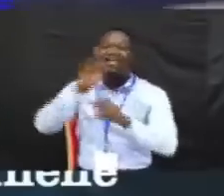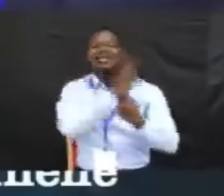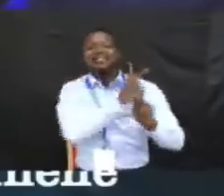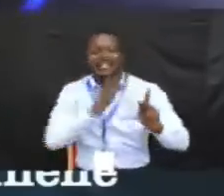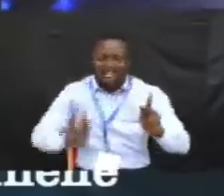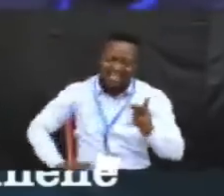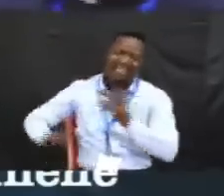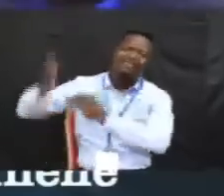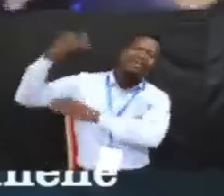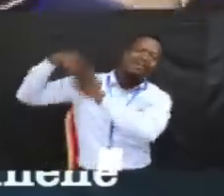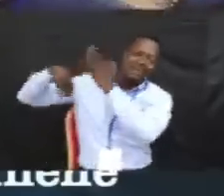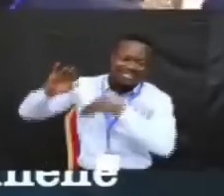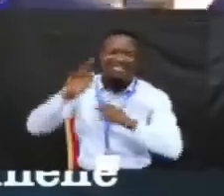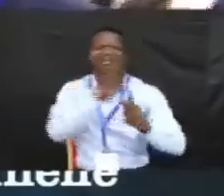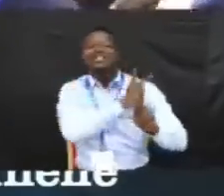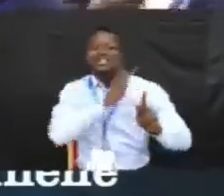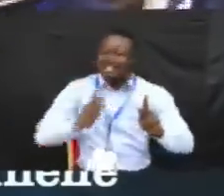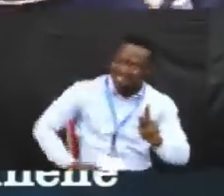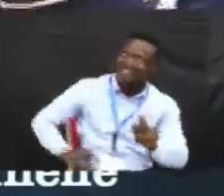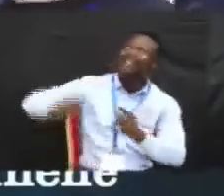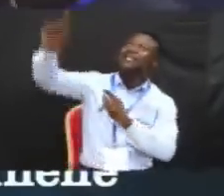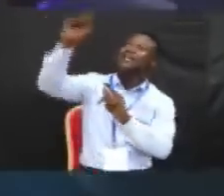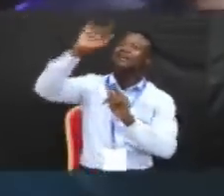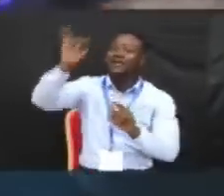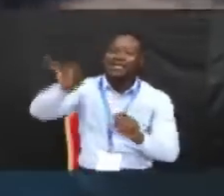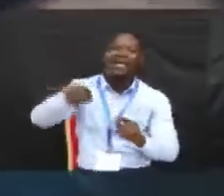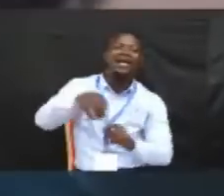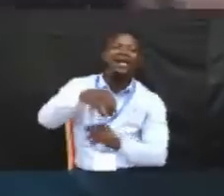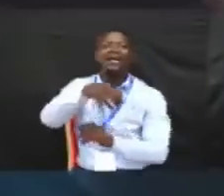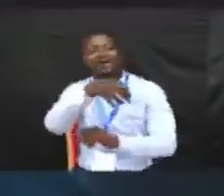there. There is nothing